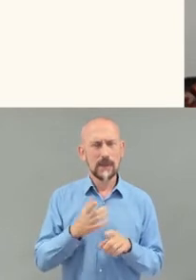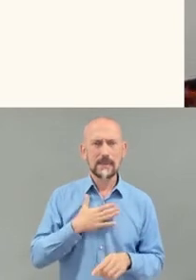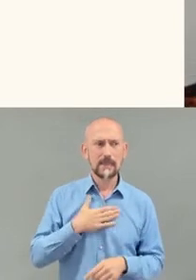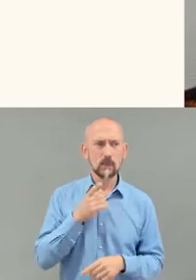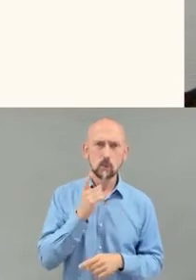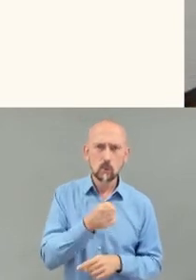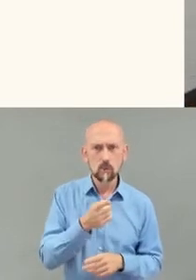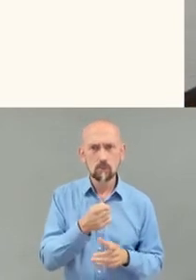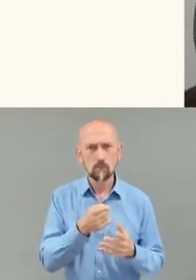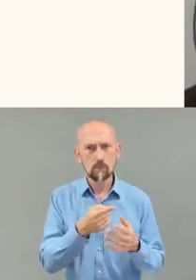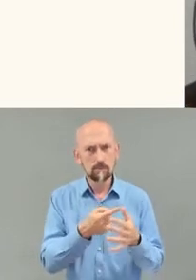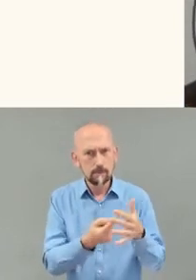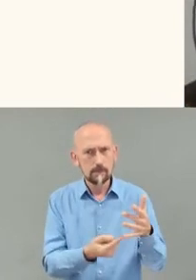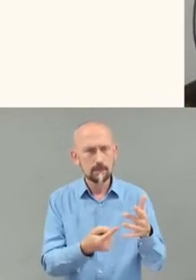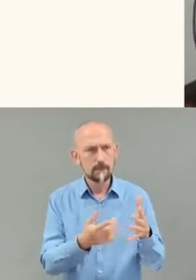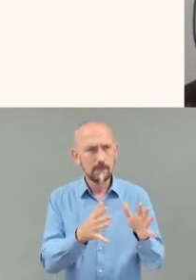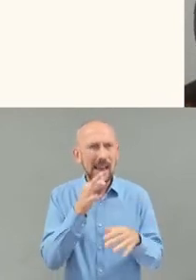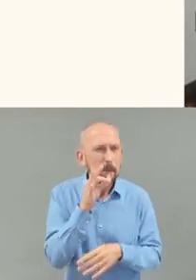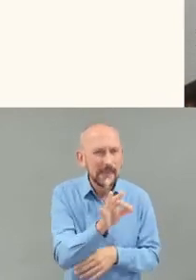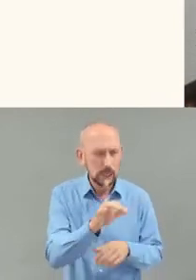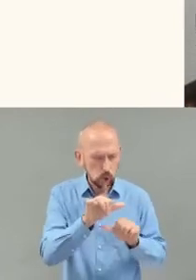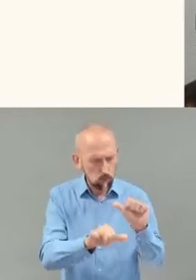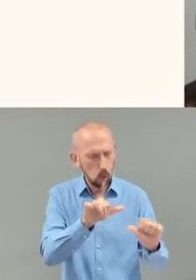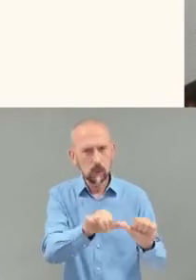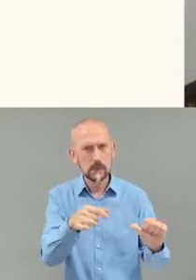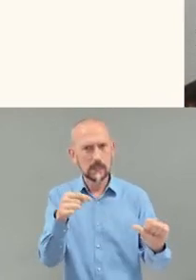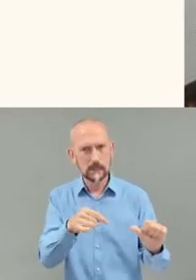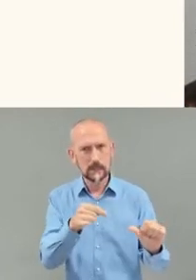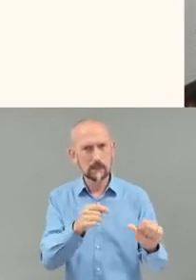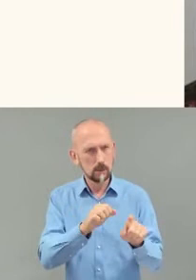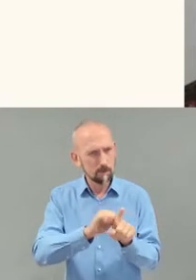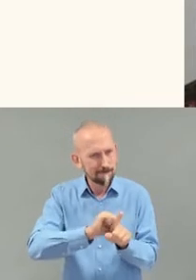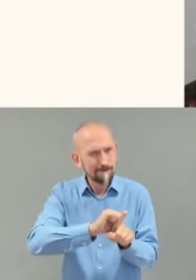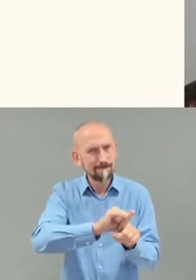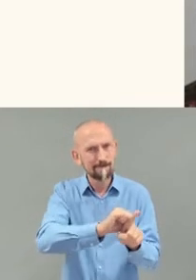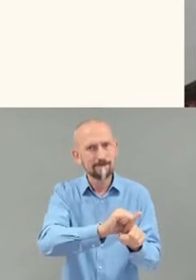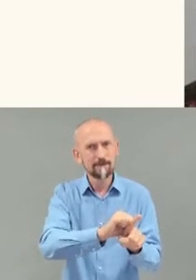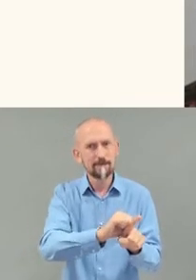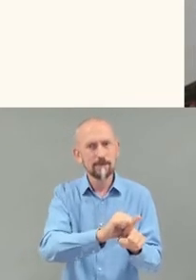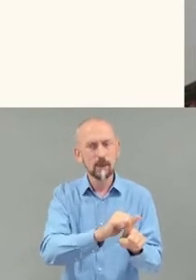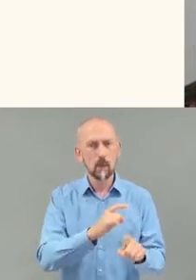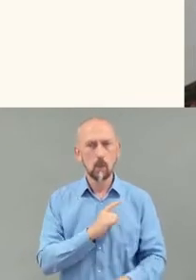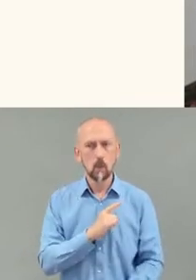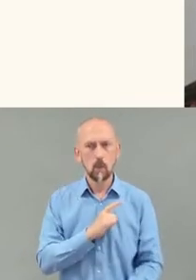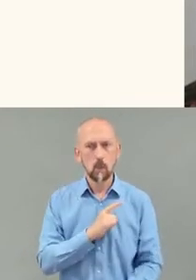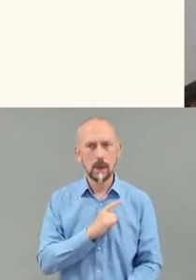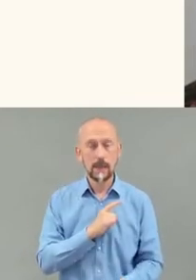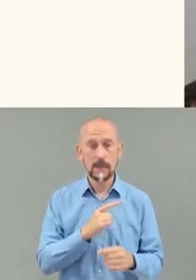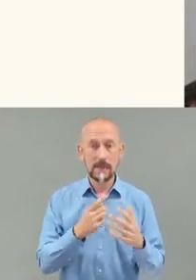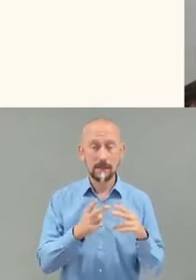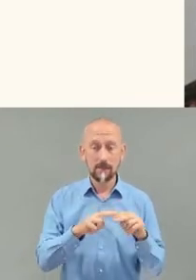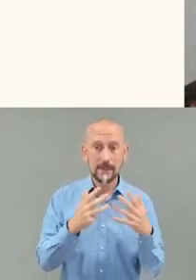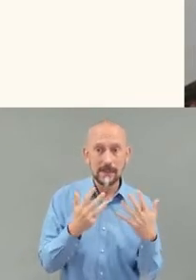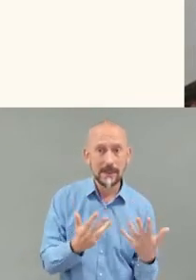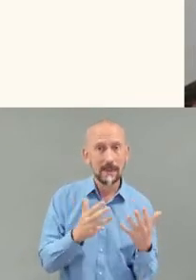of the whole application process being reevaluated, because calculating it is 9 months of anxiety and